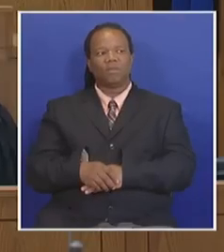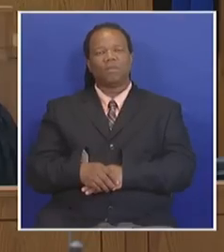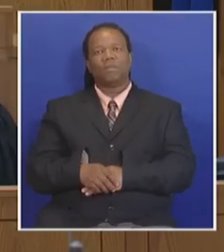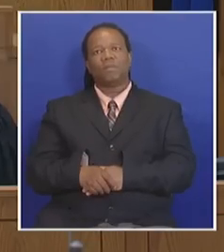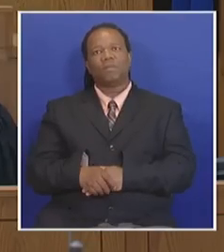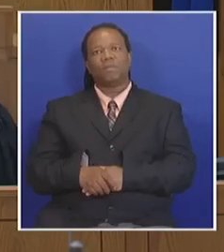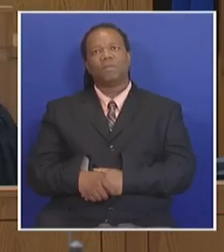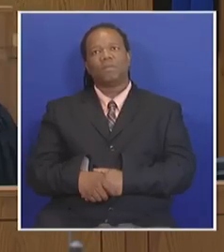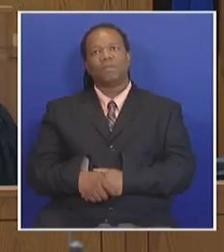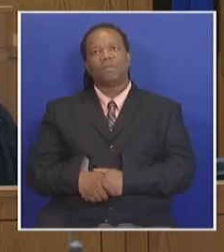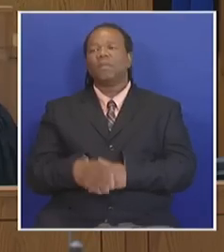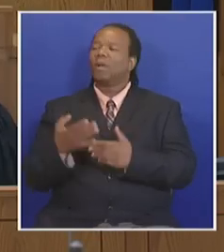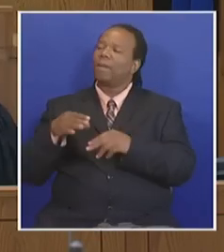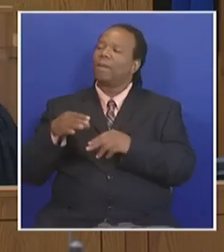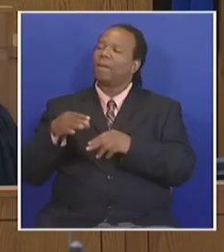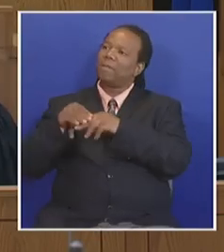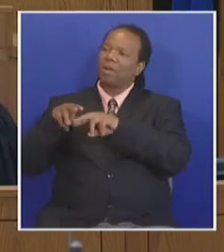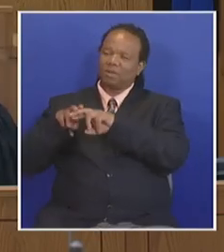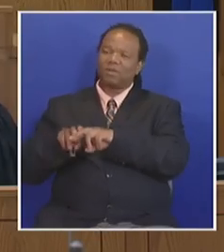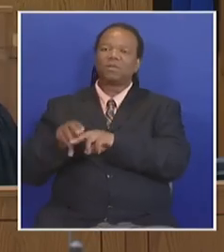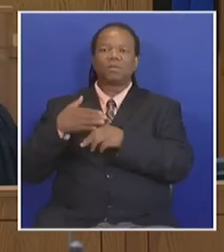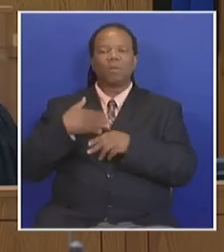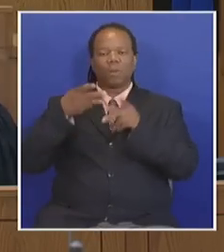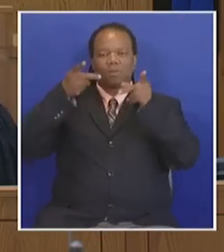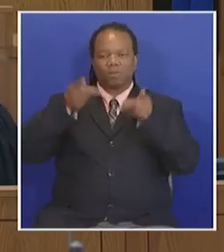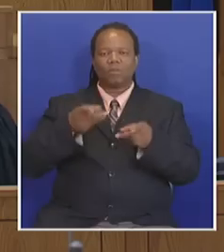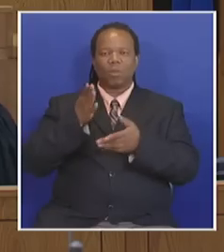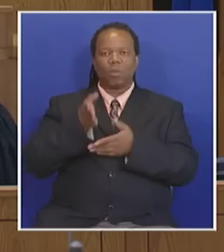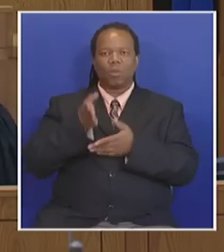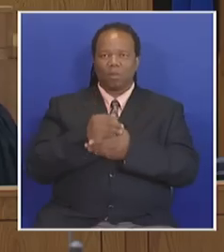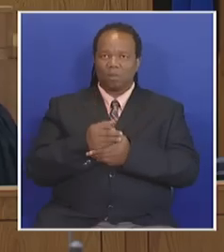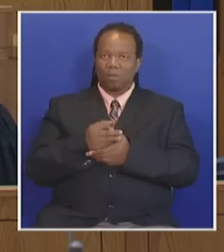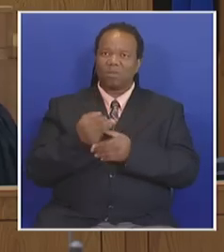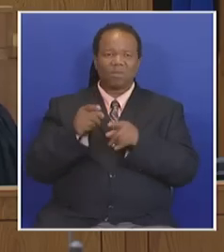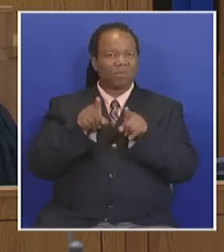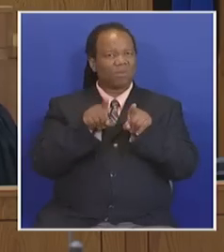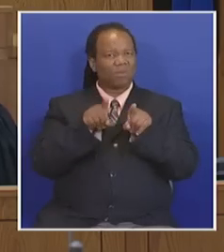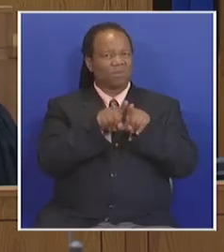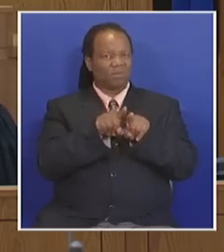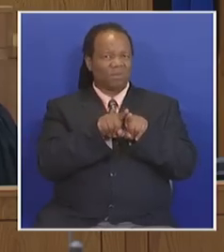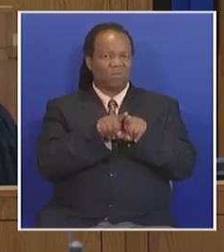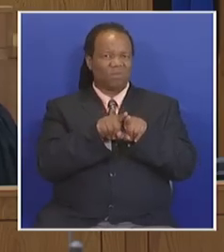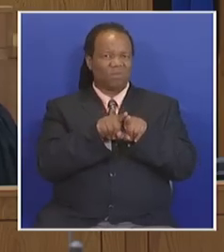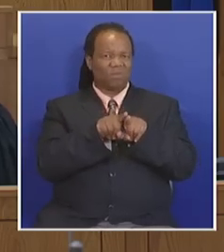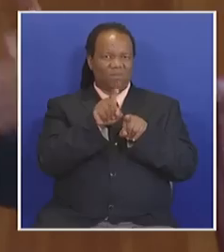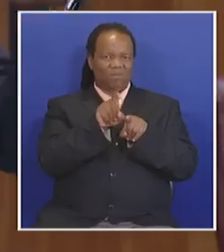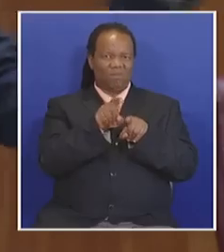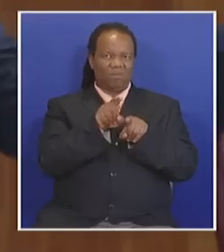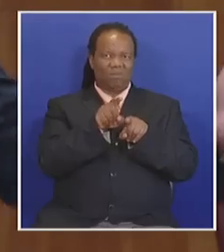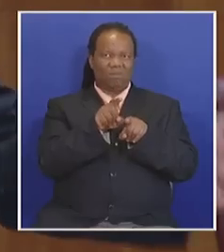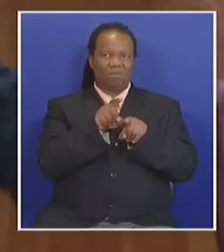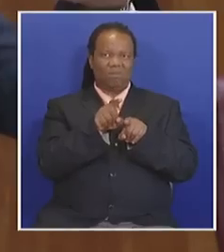Honorable, please take your seat, ma'am. I will rule. Honorable Esak, is it the same? Honorable Chair, at this point in time, it's really not